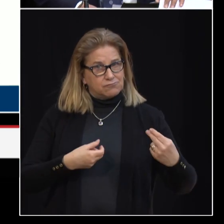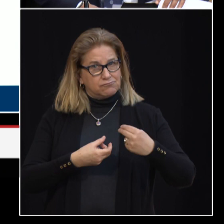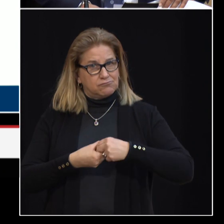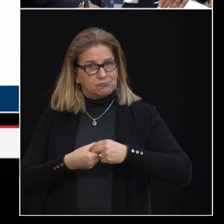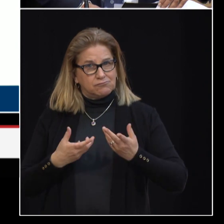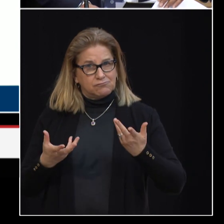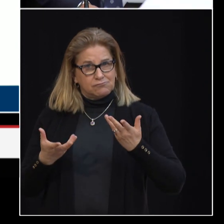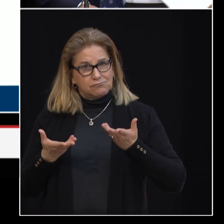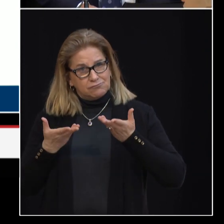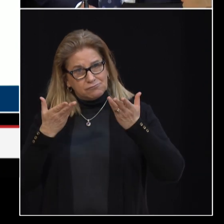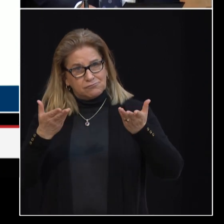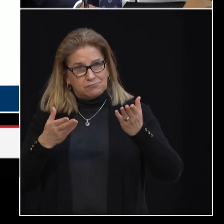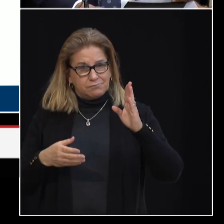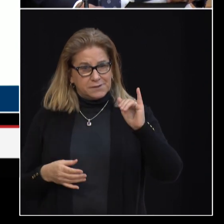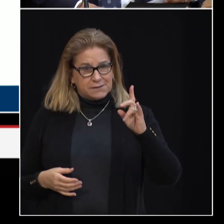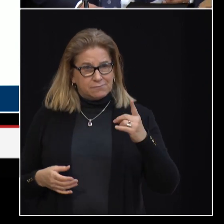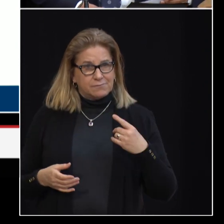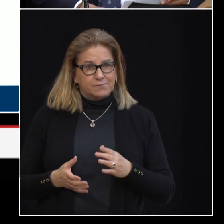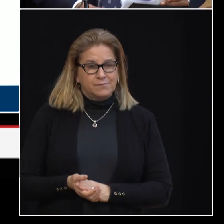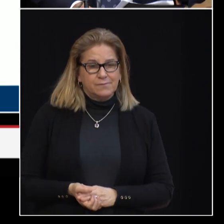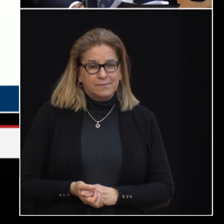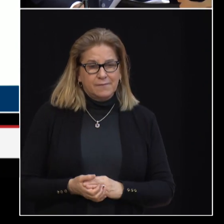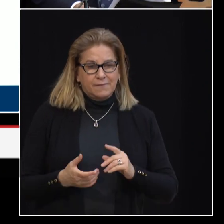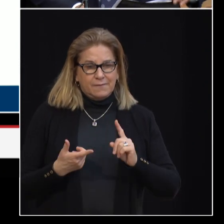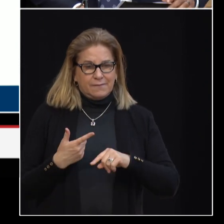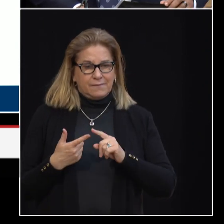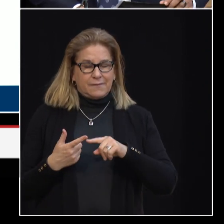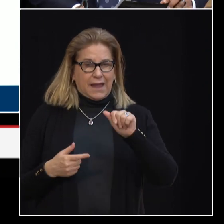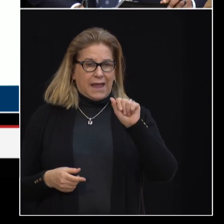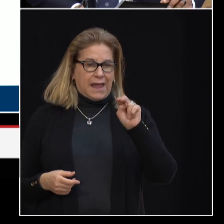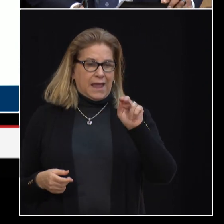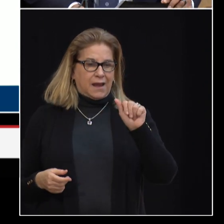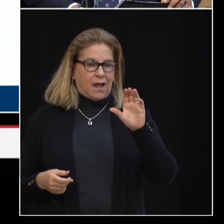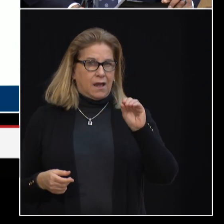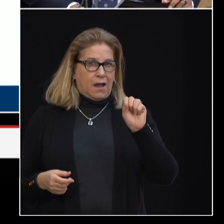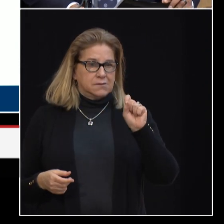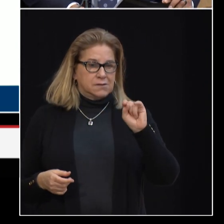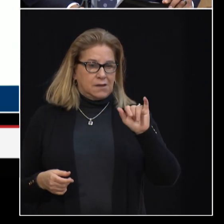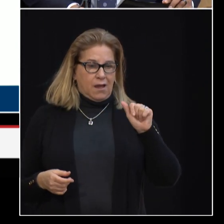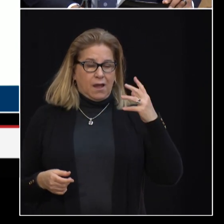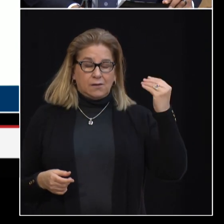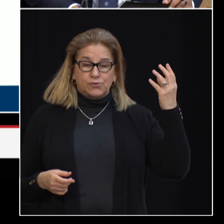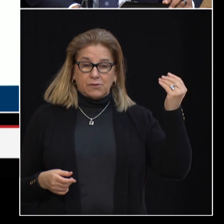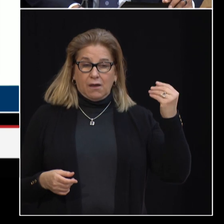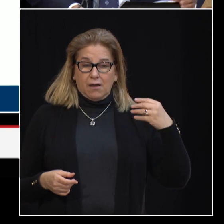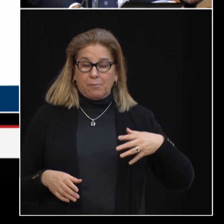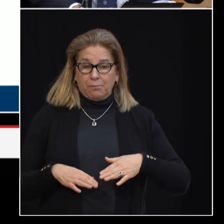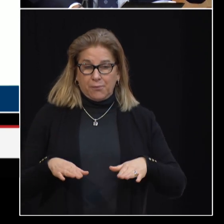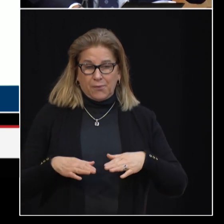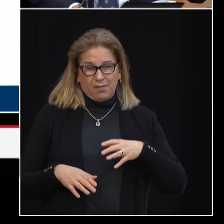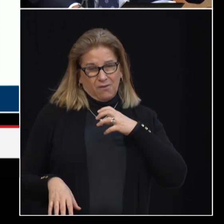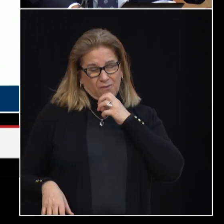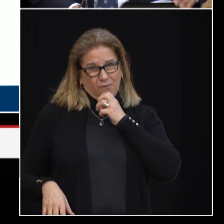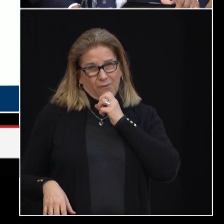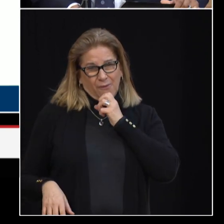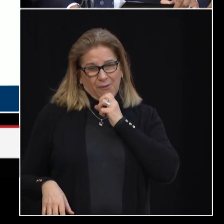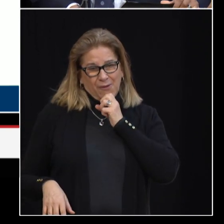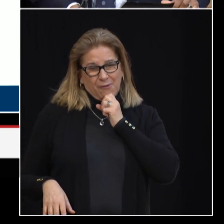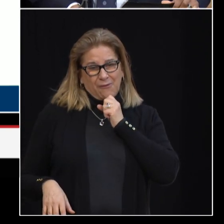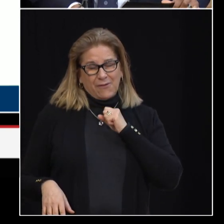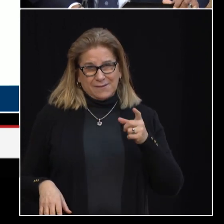All right, this is the Anacostia outdoor pool. So this is the oldest pool in our inventory. In fact, it was created and it was initially constructed